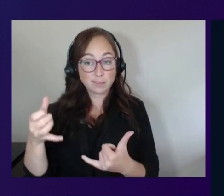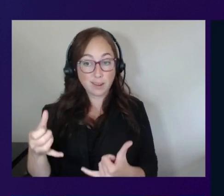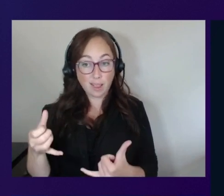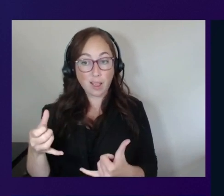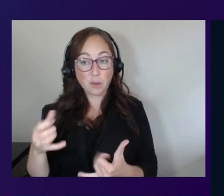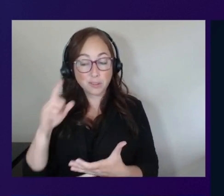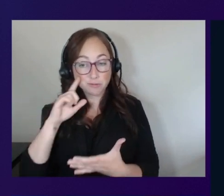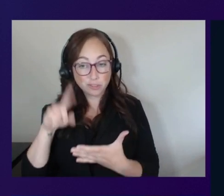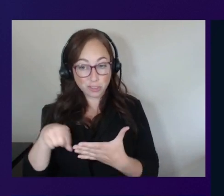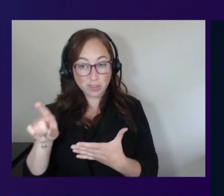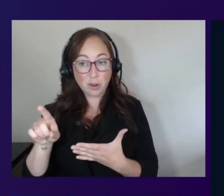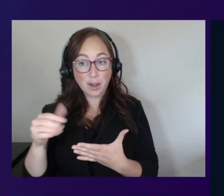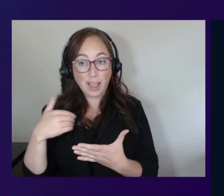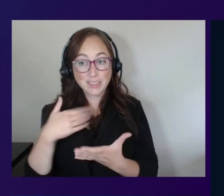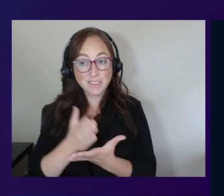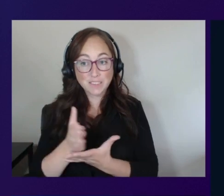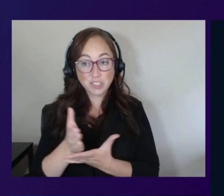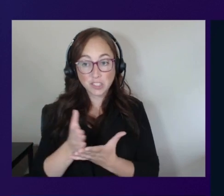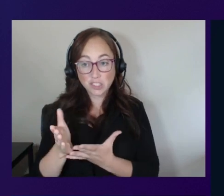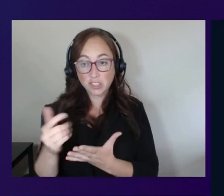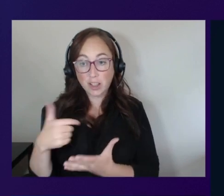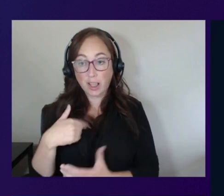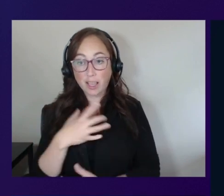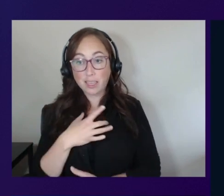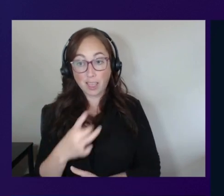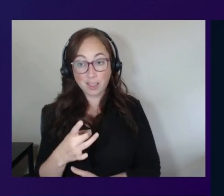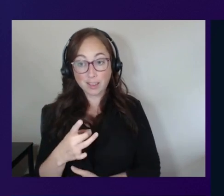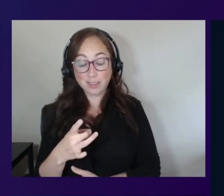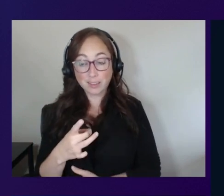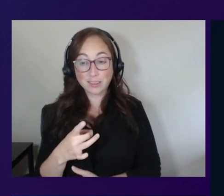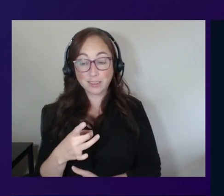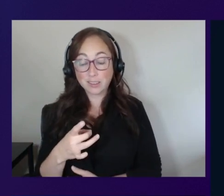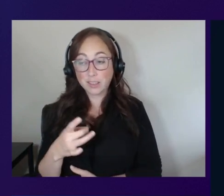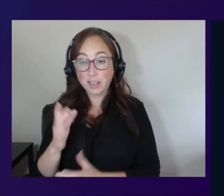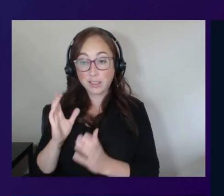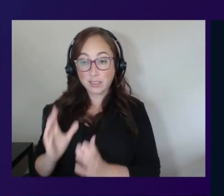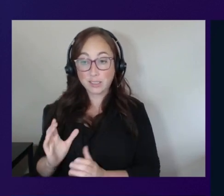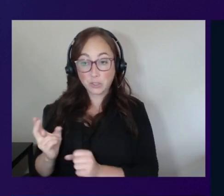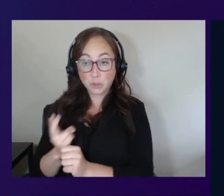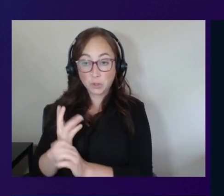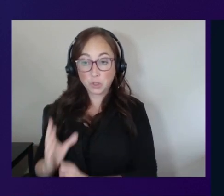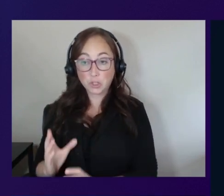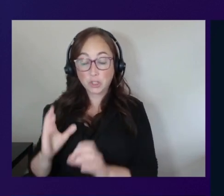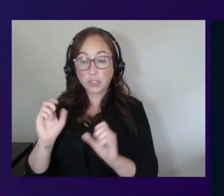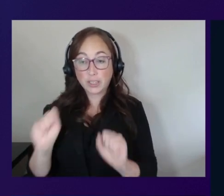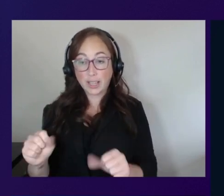very feature that I like. That is, user can extend your full screen mode